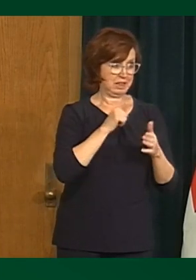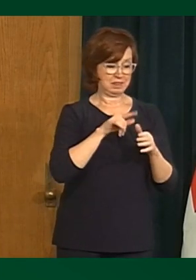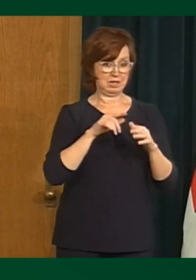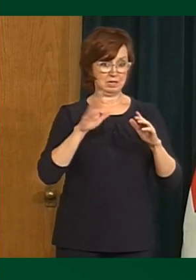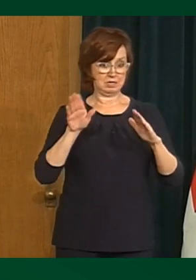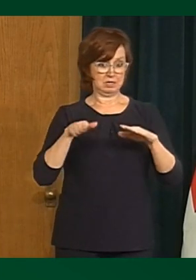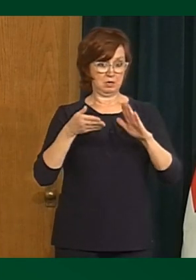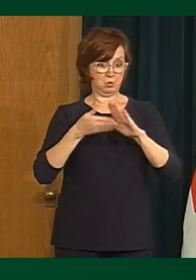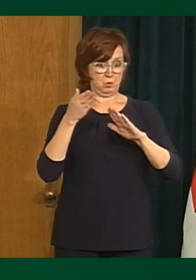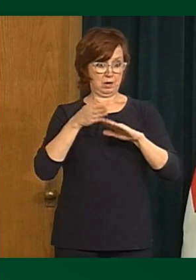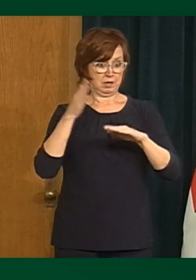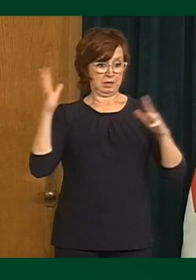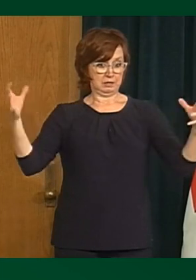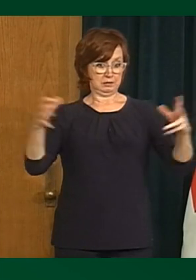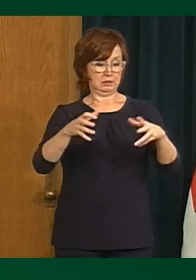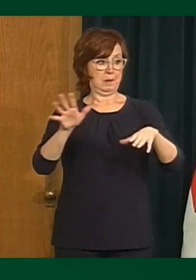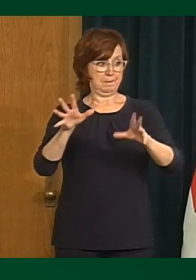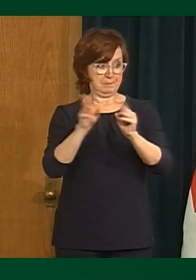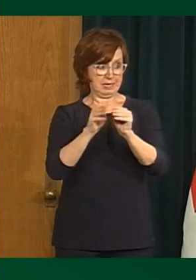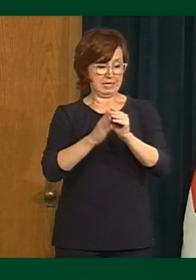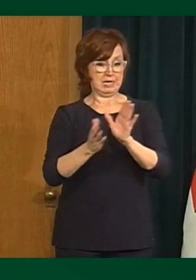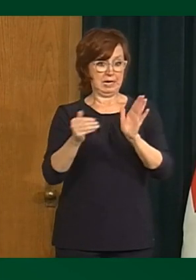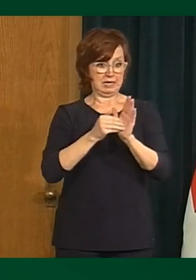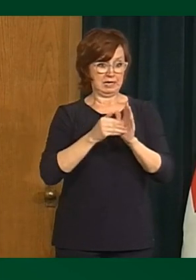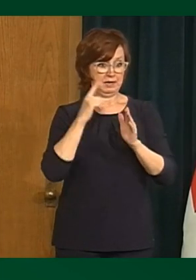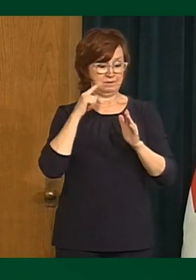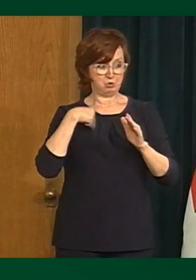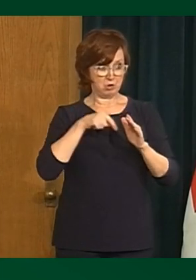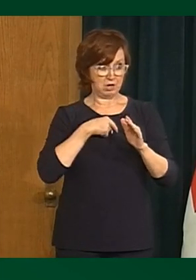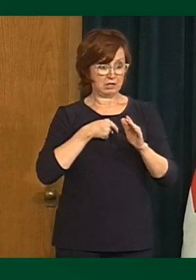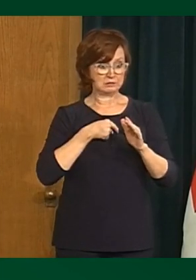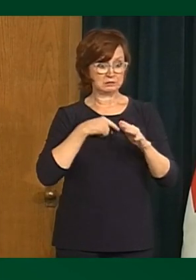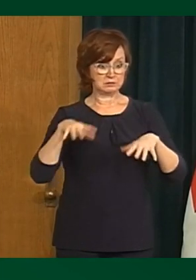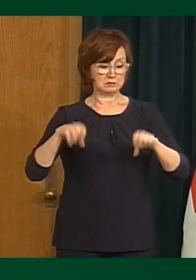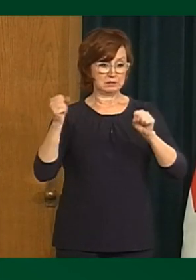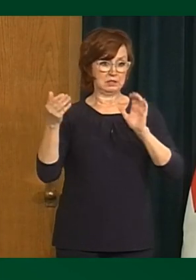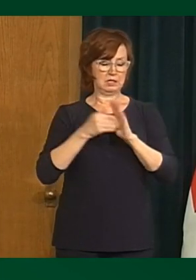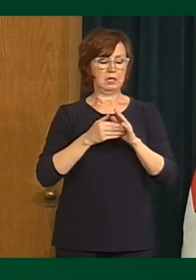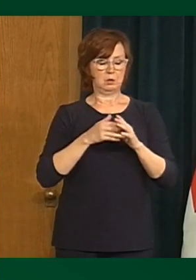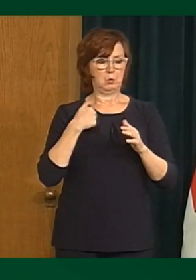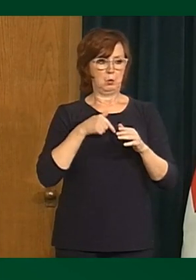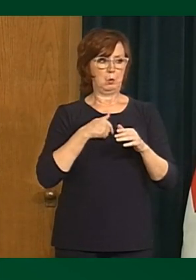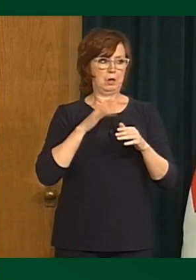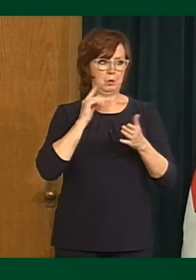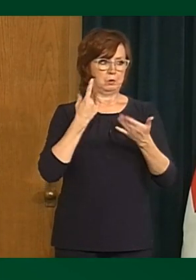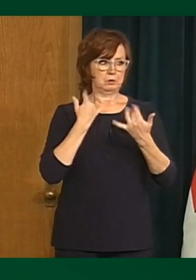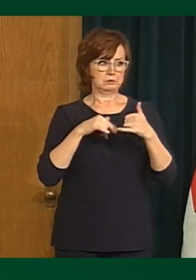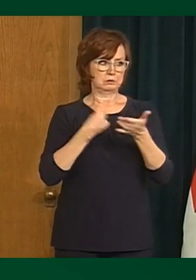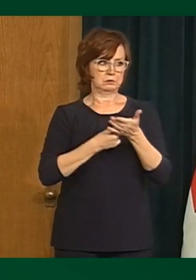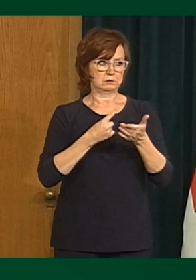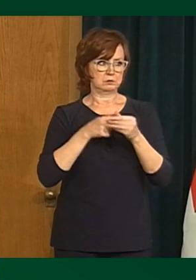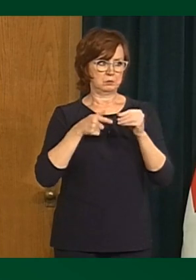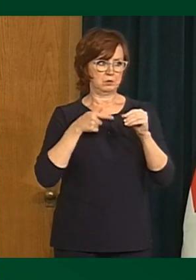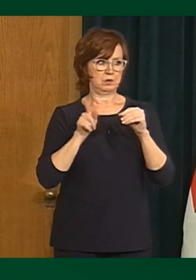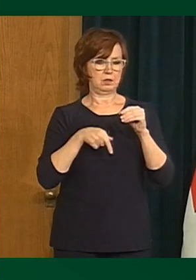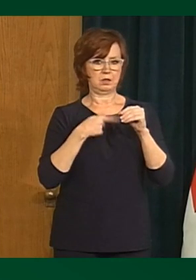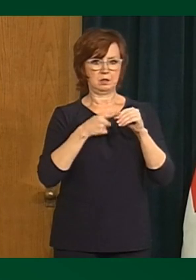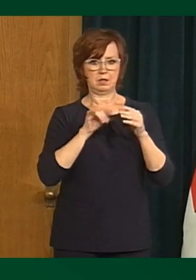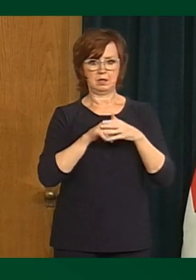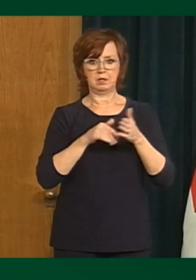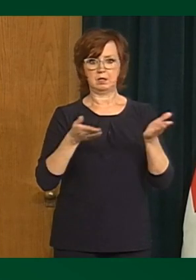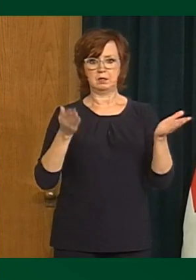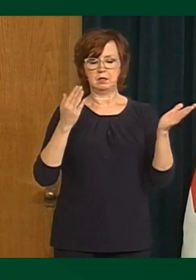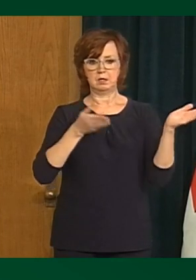options that we'll put forward to ultimately with the intent of tabling and passing a budget here.